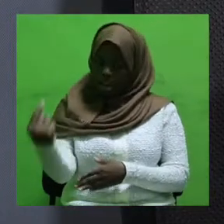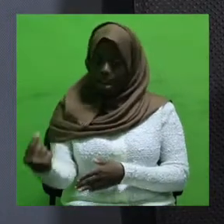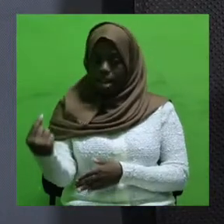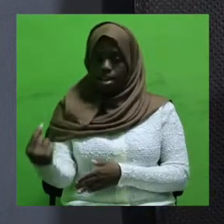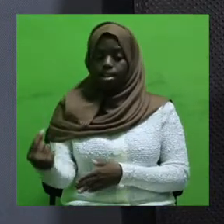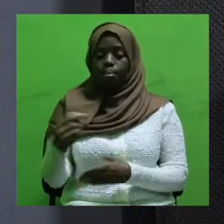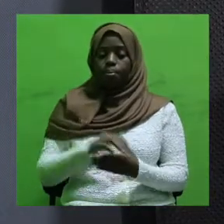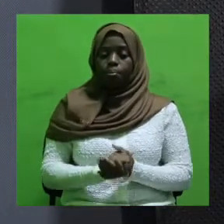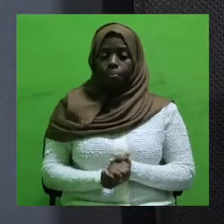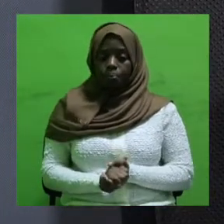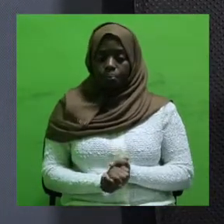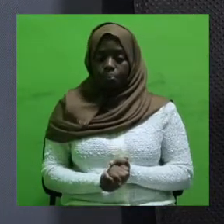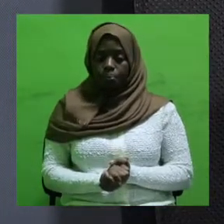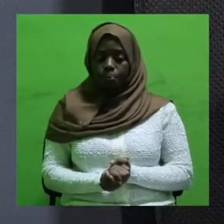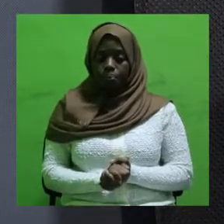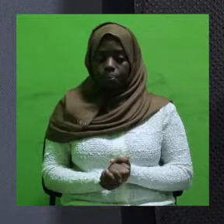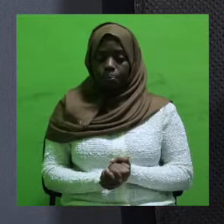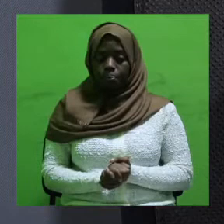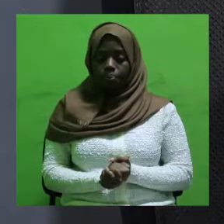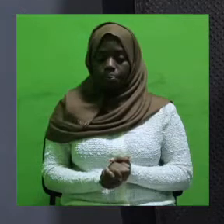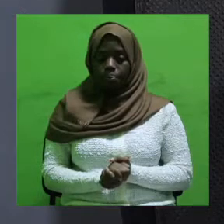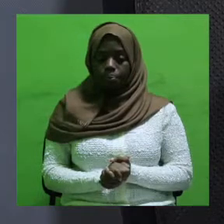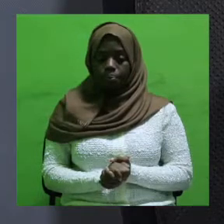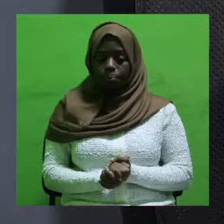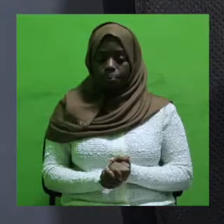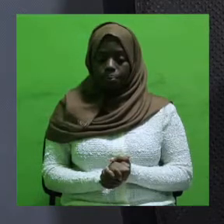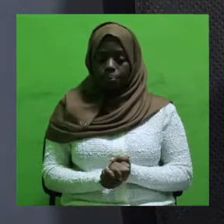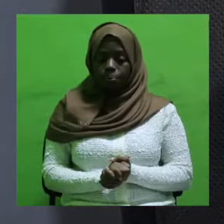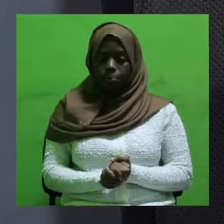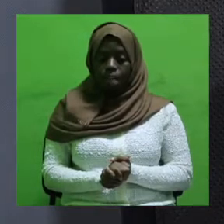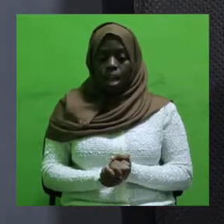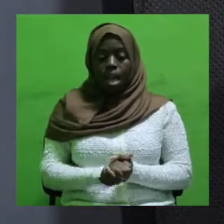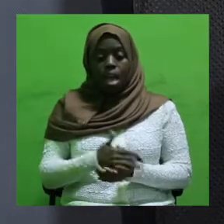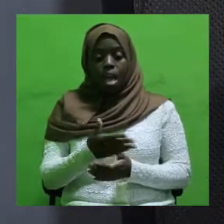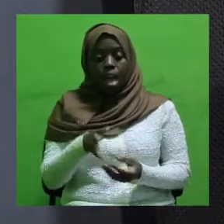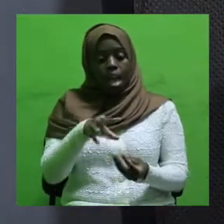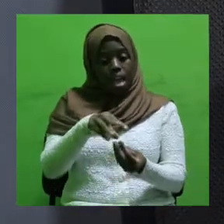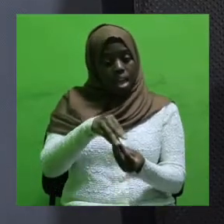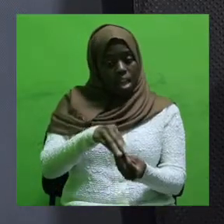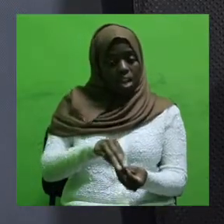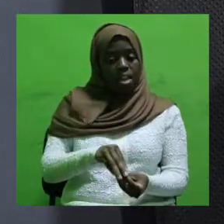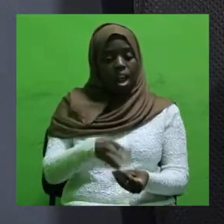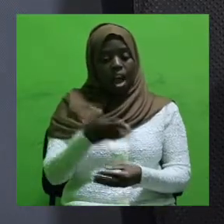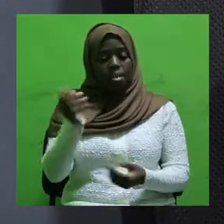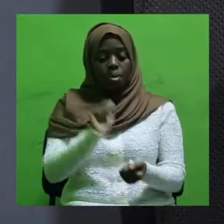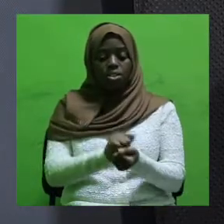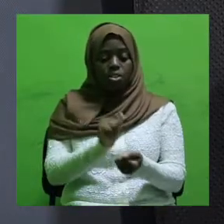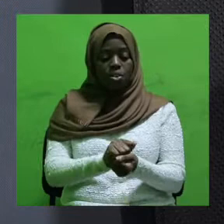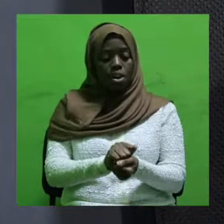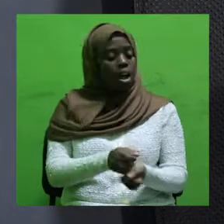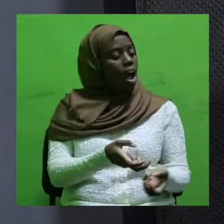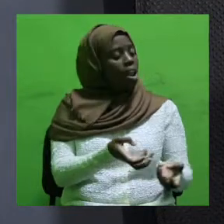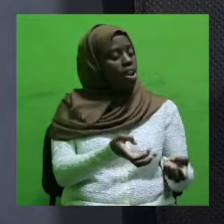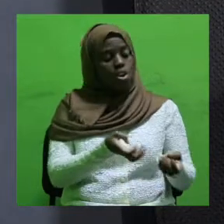as the capillaries in the efferent vessel allow only blood to pass, while other materials are not